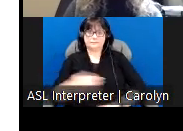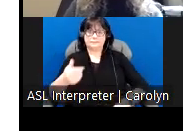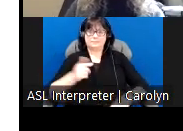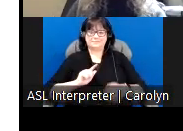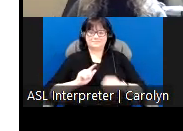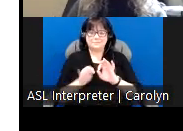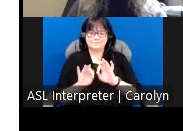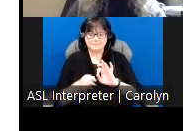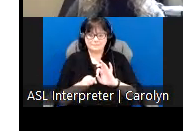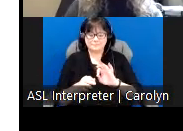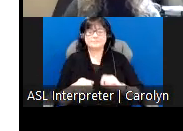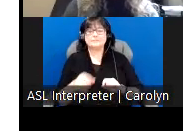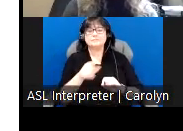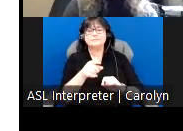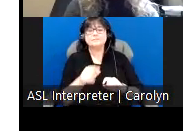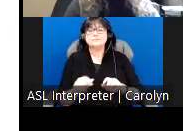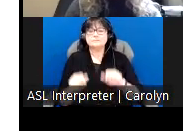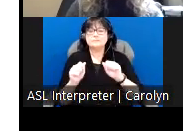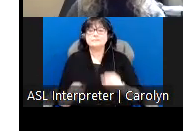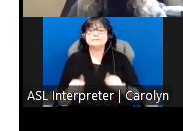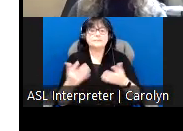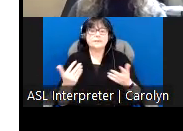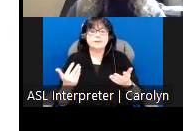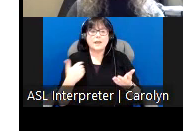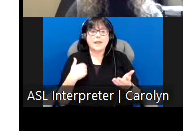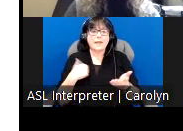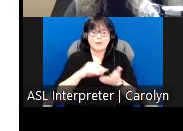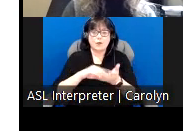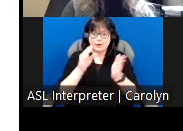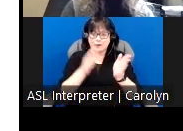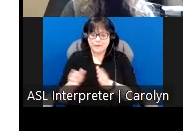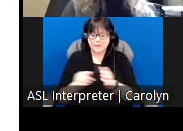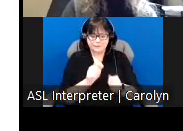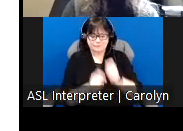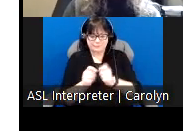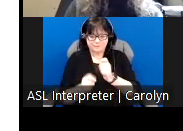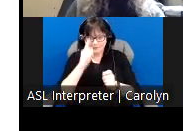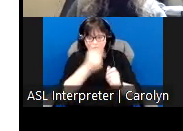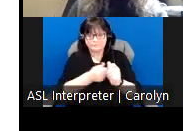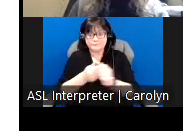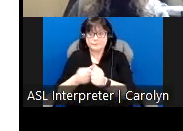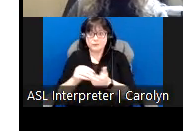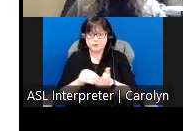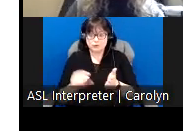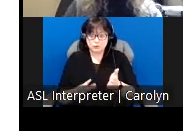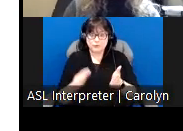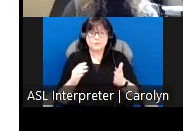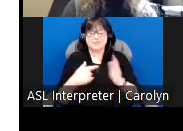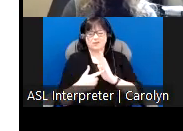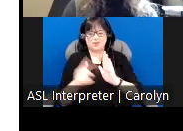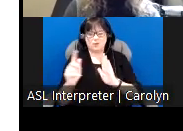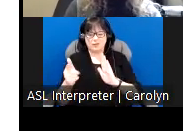plans, which I will show a little bit later. We already know it's available in French and English. And it also includes